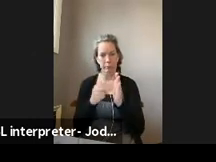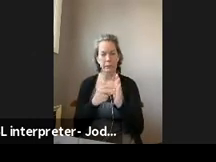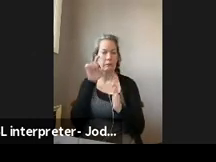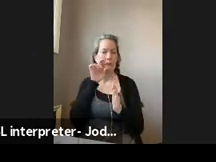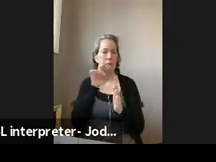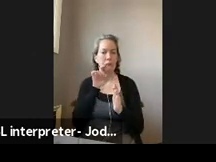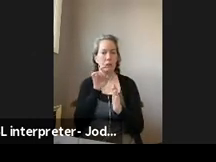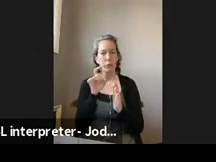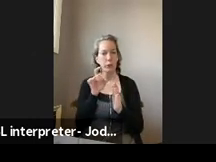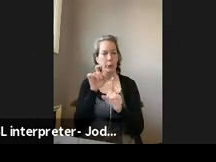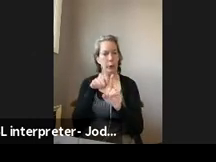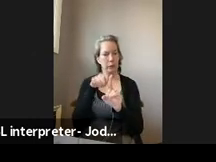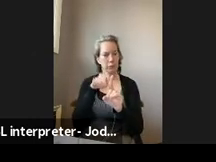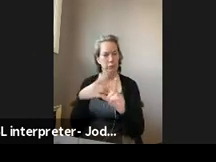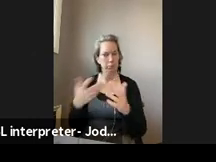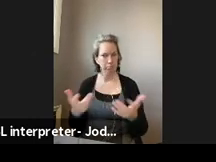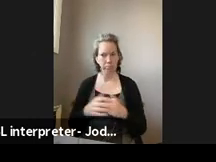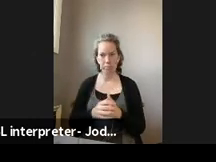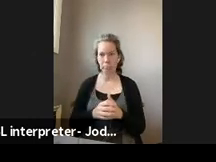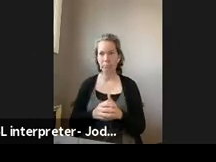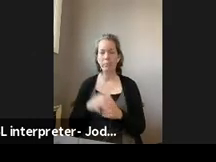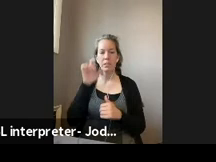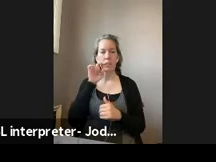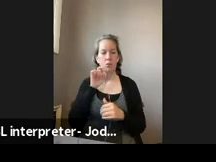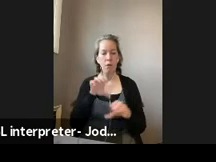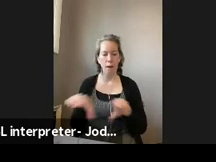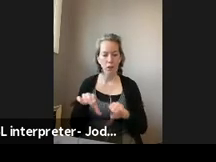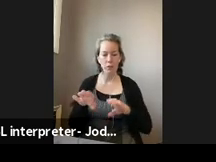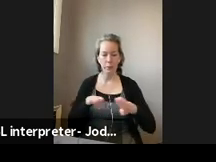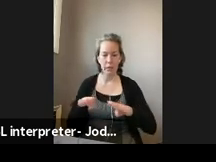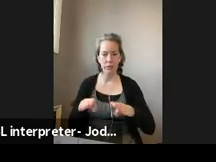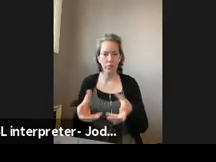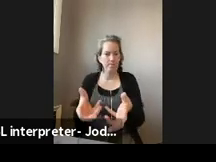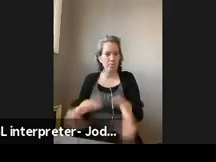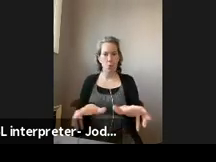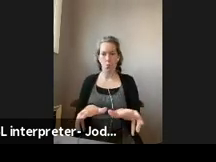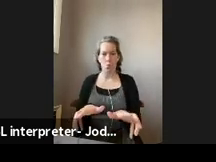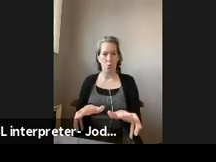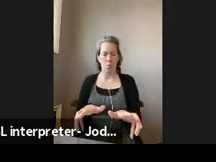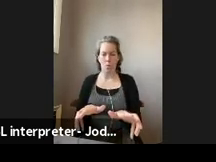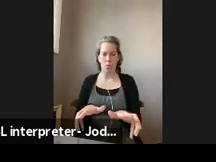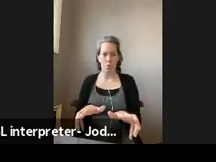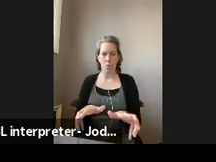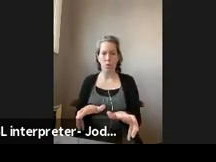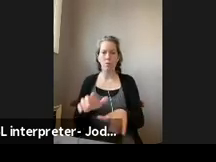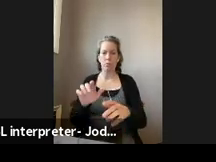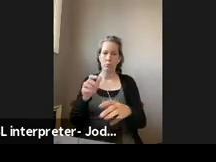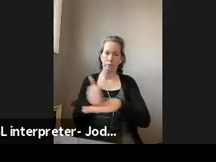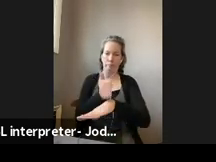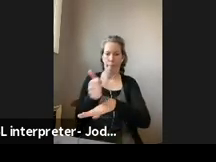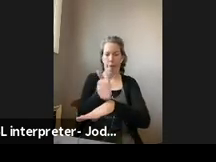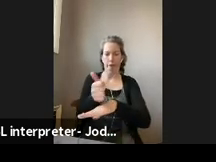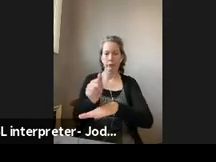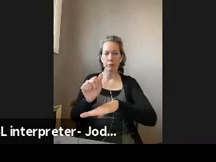legal case. So sexualized actions and behaviors that are unwanted, unwelcomed, and harmful in the workplace. So this